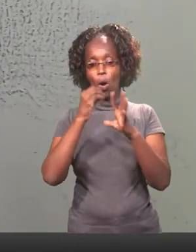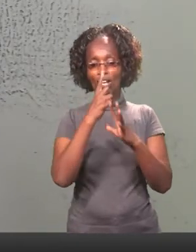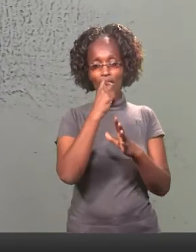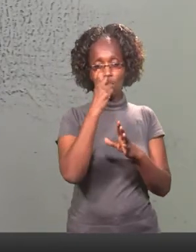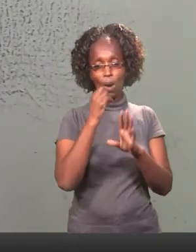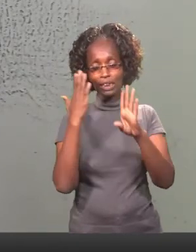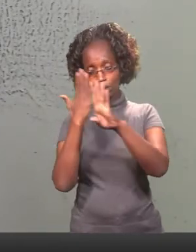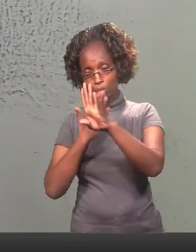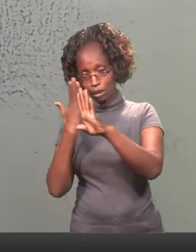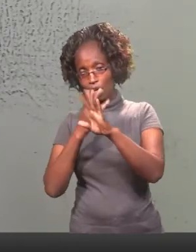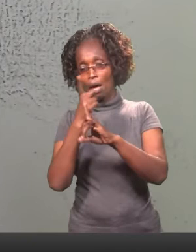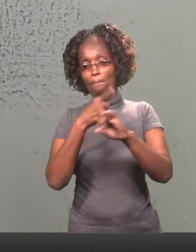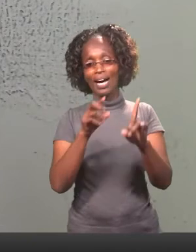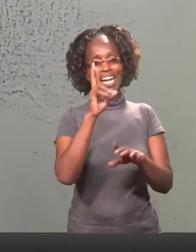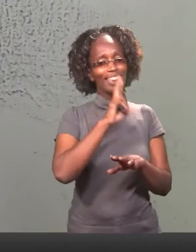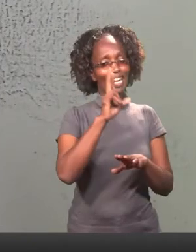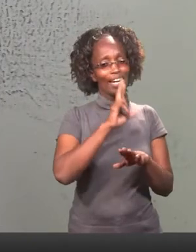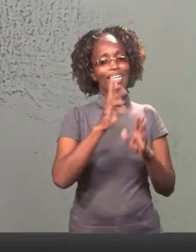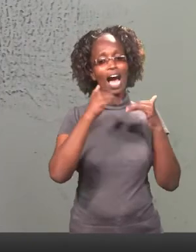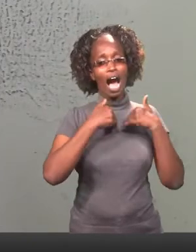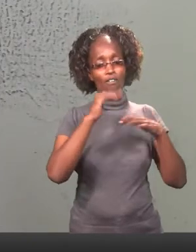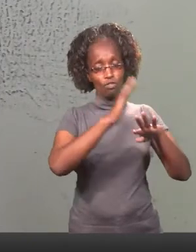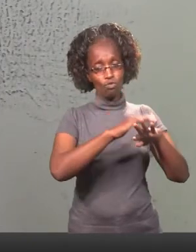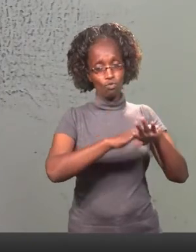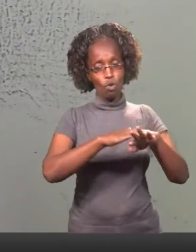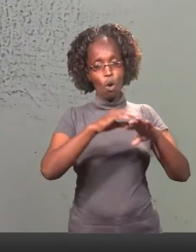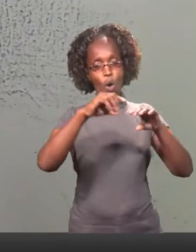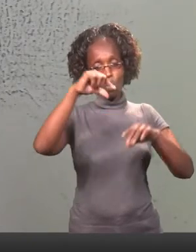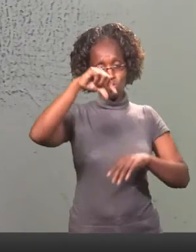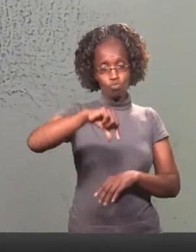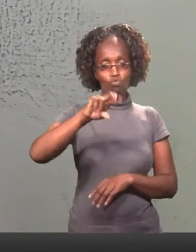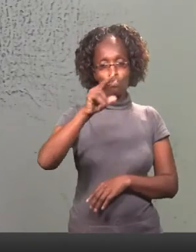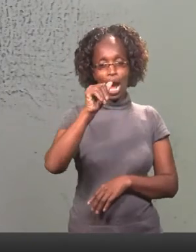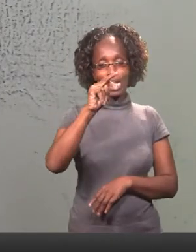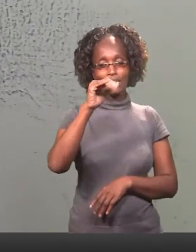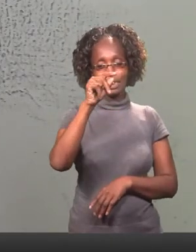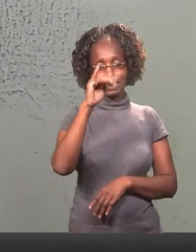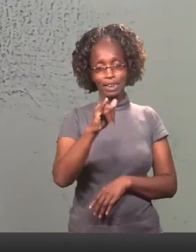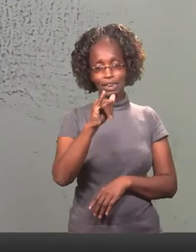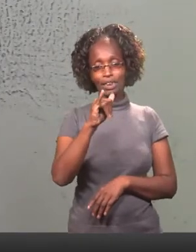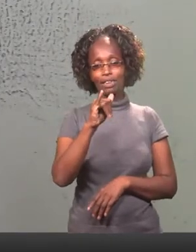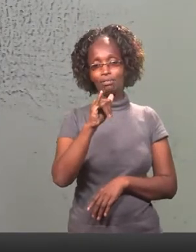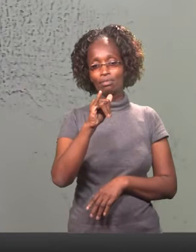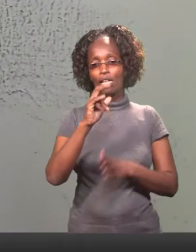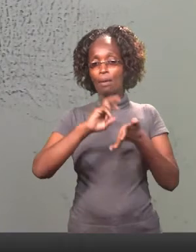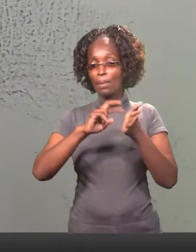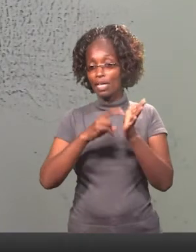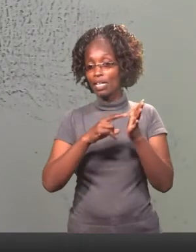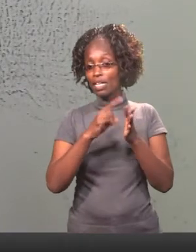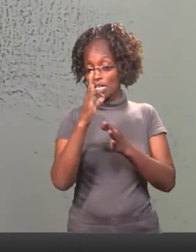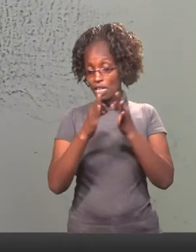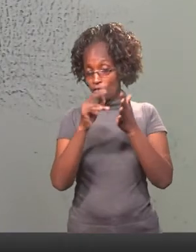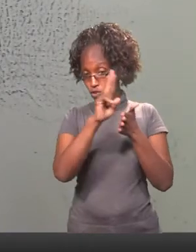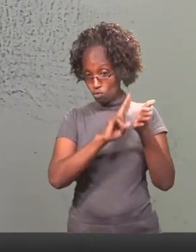amounts in the white meats, but the red meats have good quantities of iron. So consumption